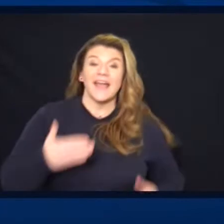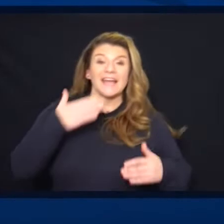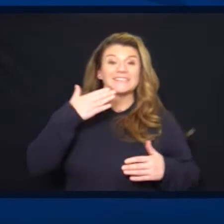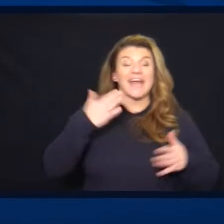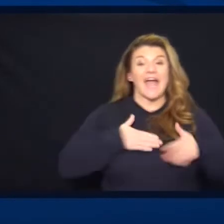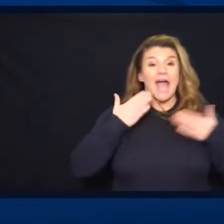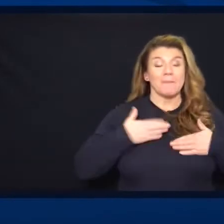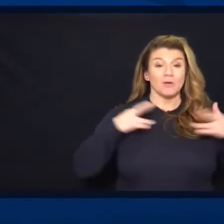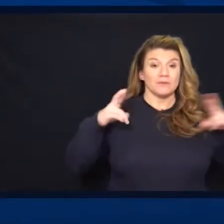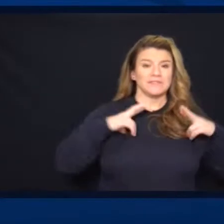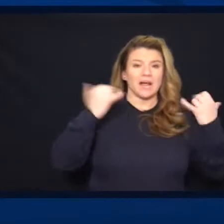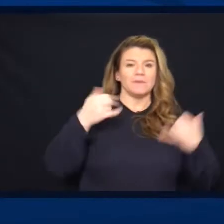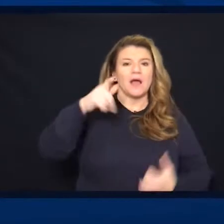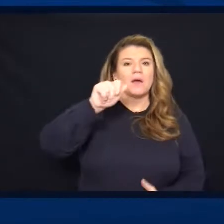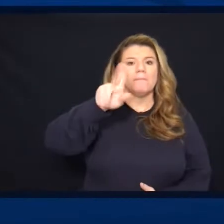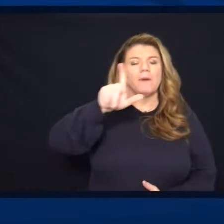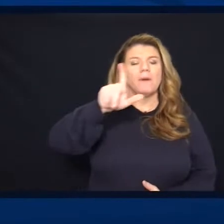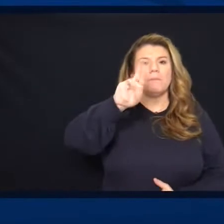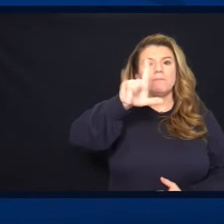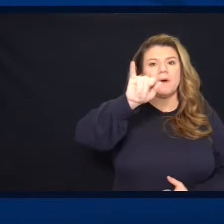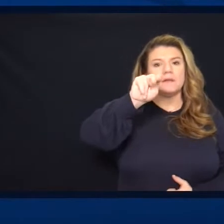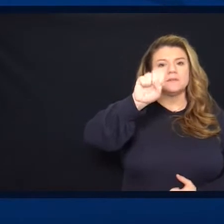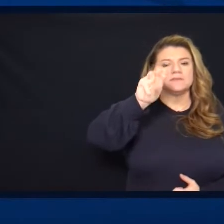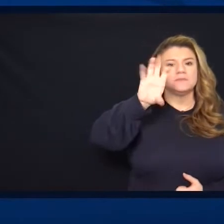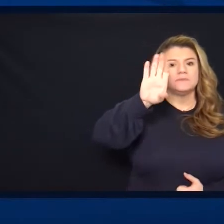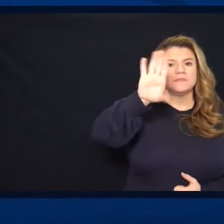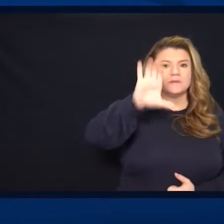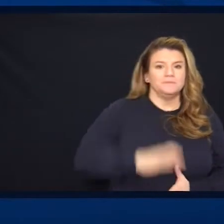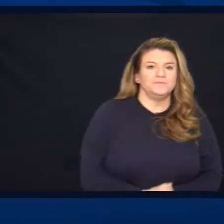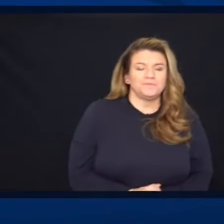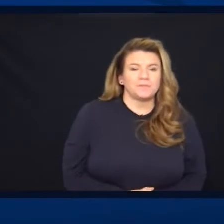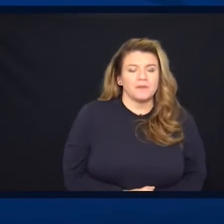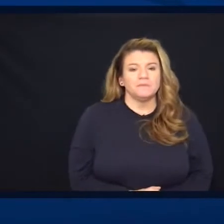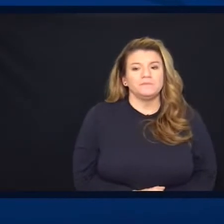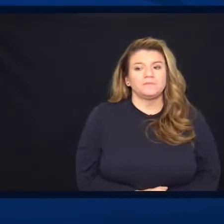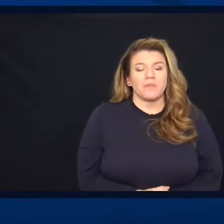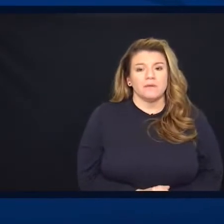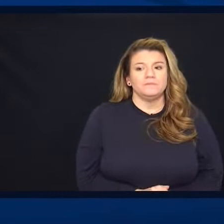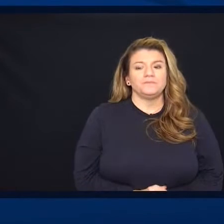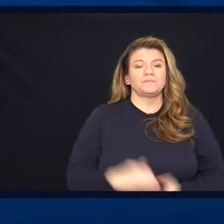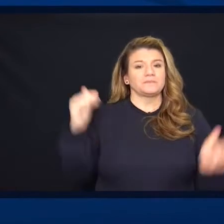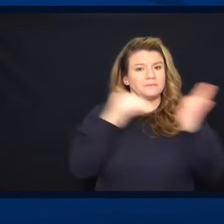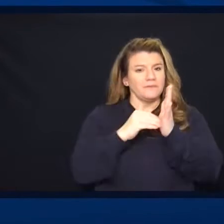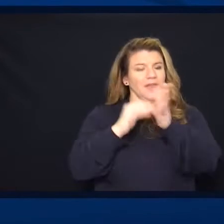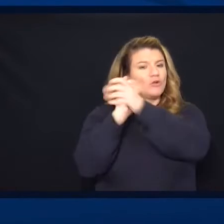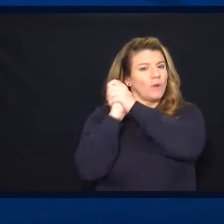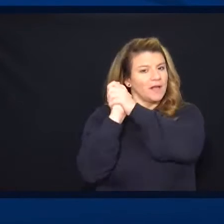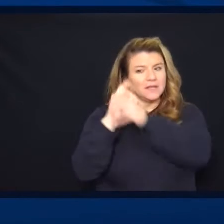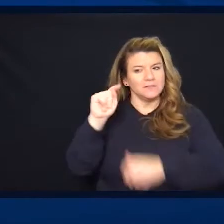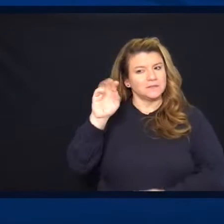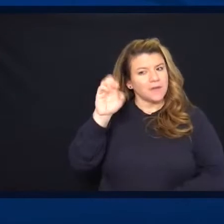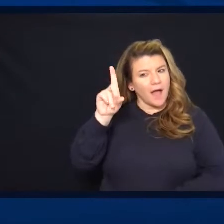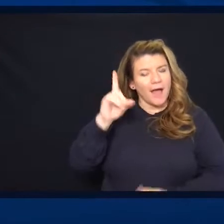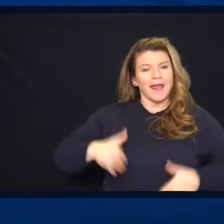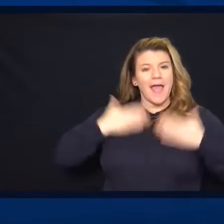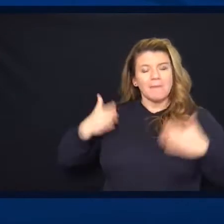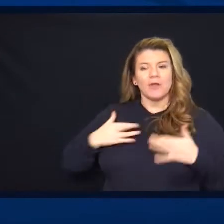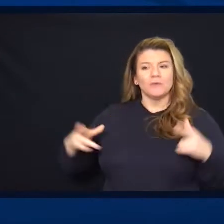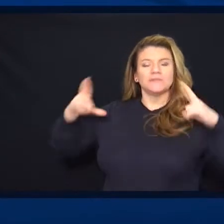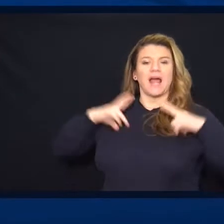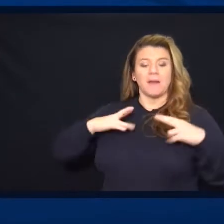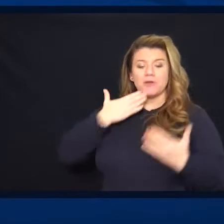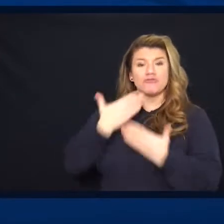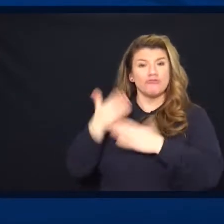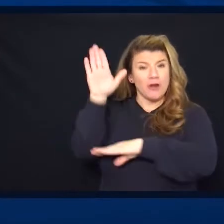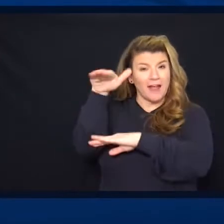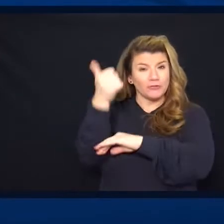retirement. We'll now go to Paul Mullen with WCBC. Once again, congratulations, Todd. Happy retirement. Good afternoon,